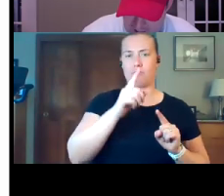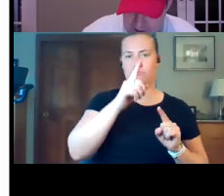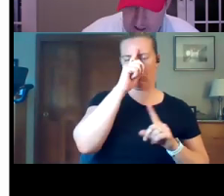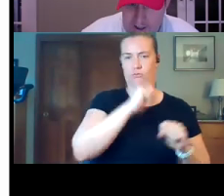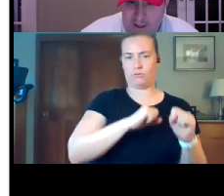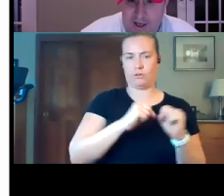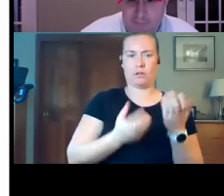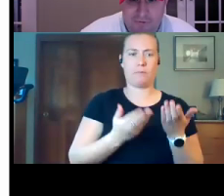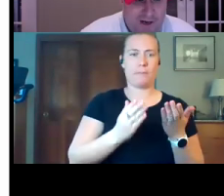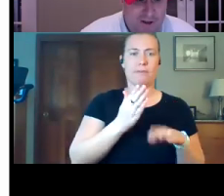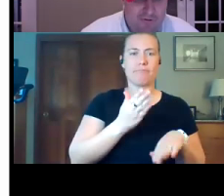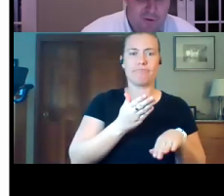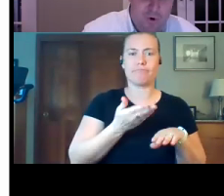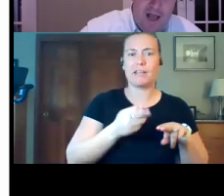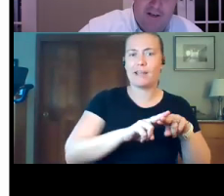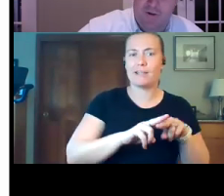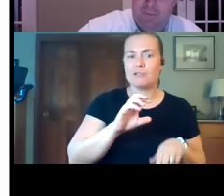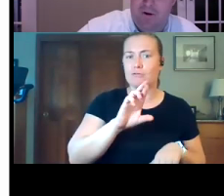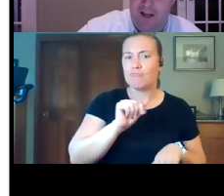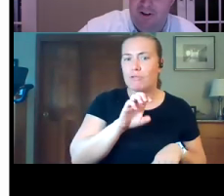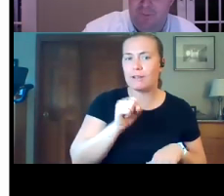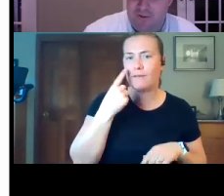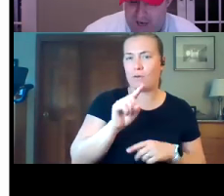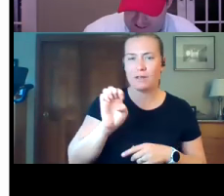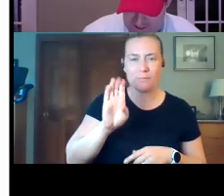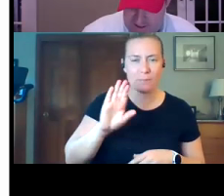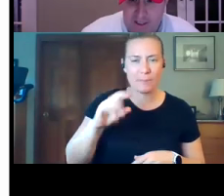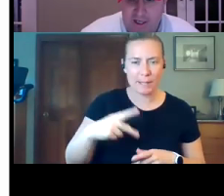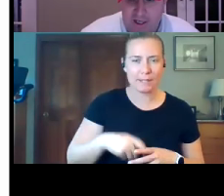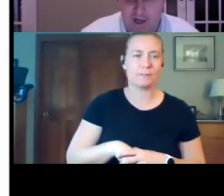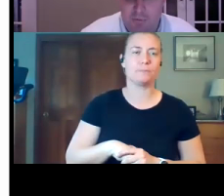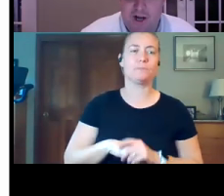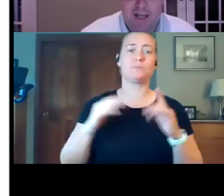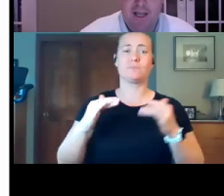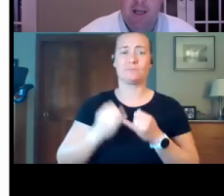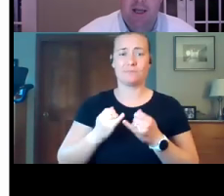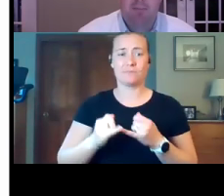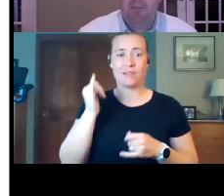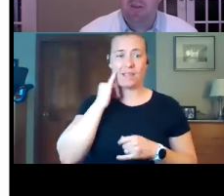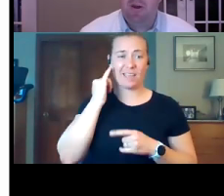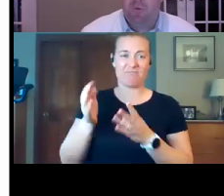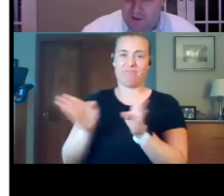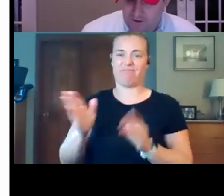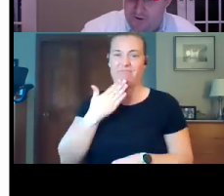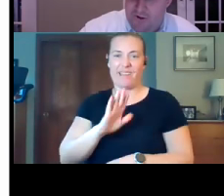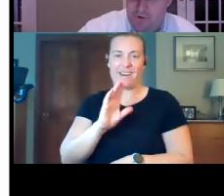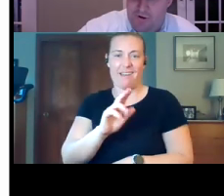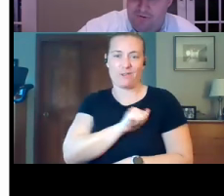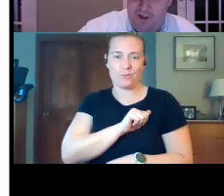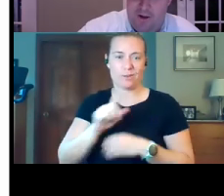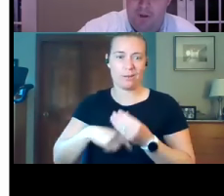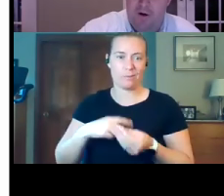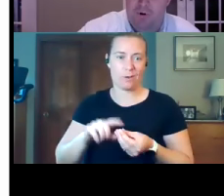appropriate. And finally, if there are poor attitudes about evidence-based practices broadly, it might be that we want to use some sort